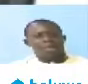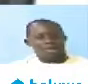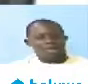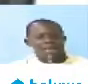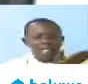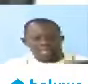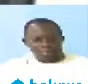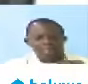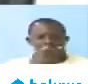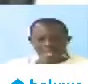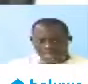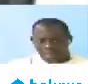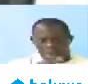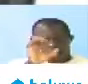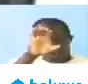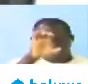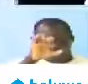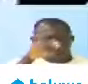I left this country in